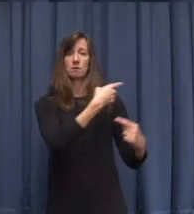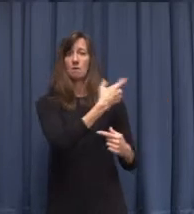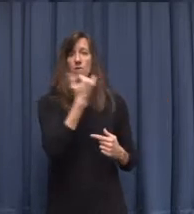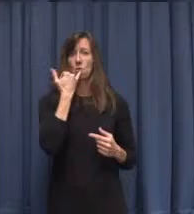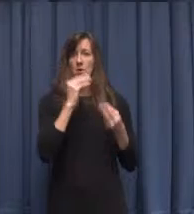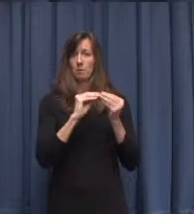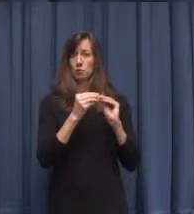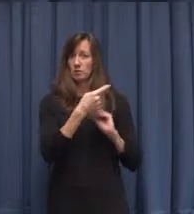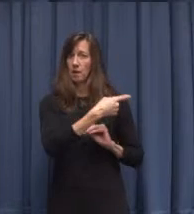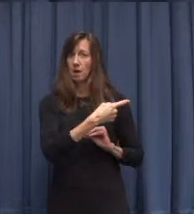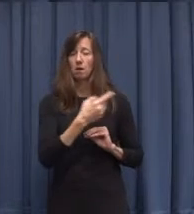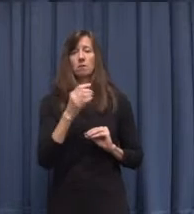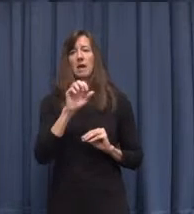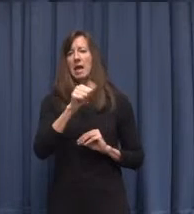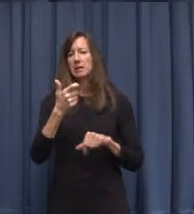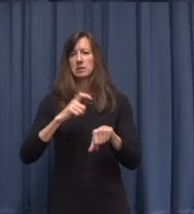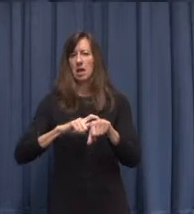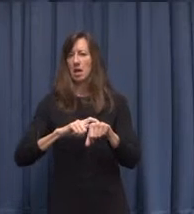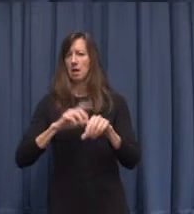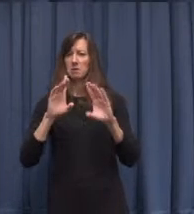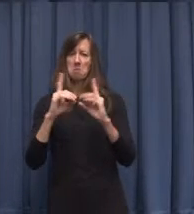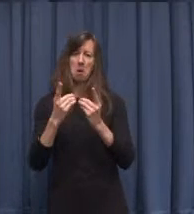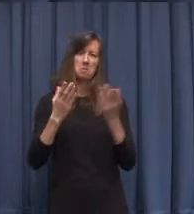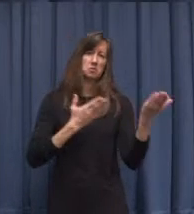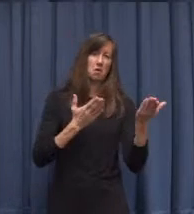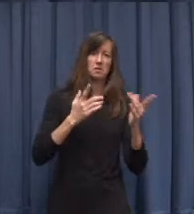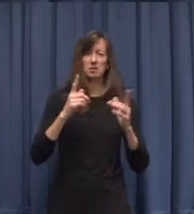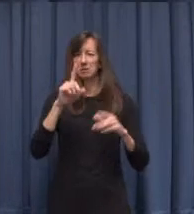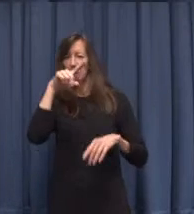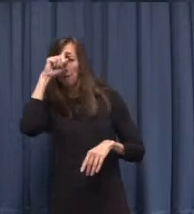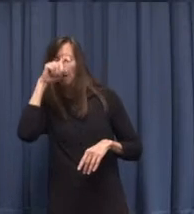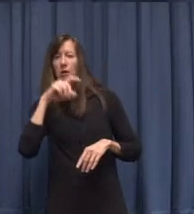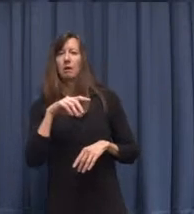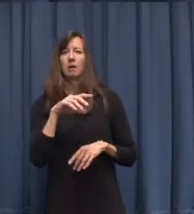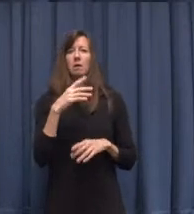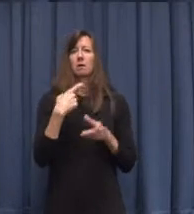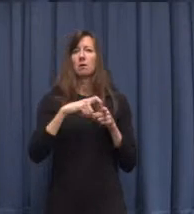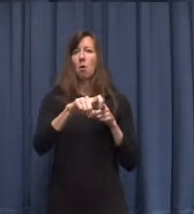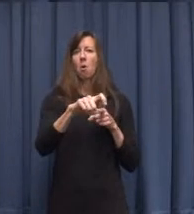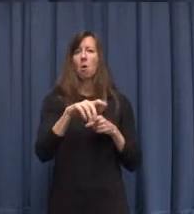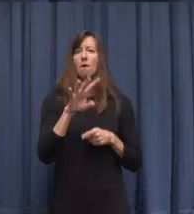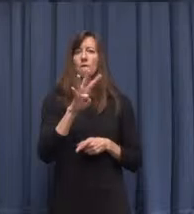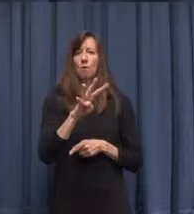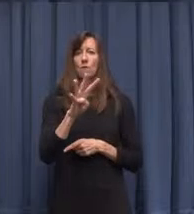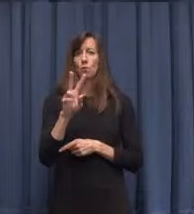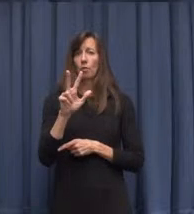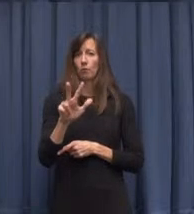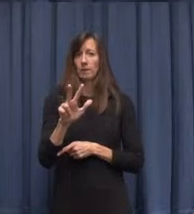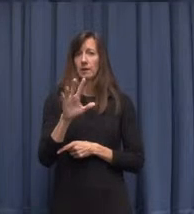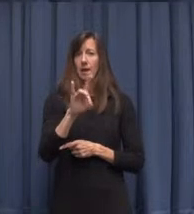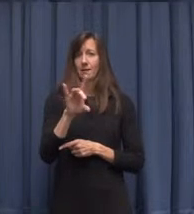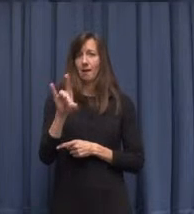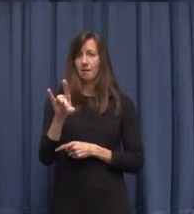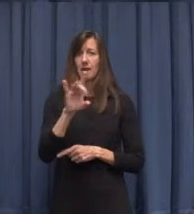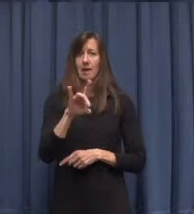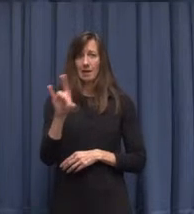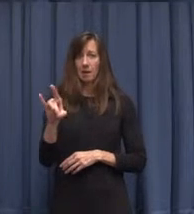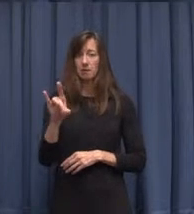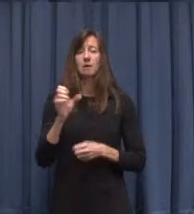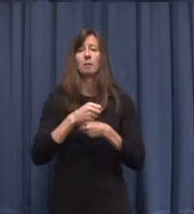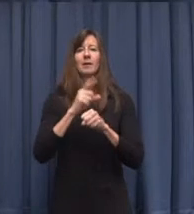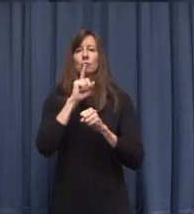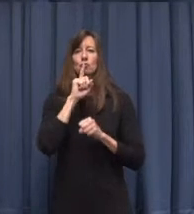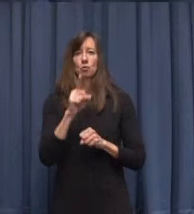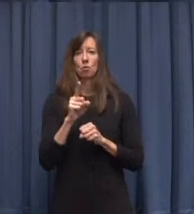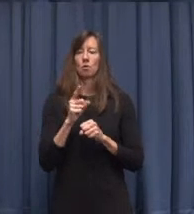services, you can always call our Recovery Service Center at 443-8888, and they can make sure that you're getting